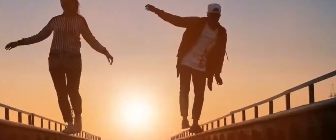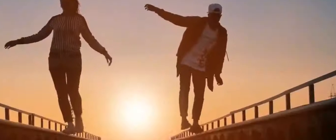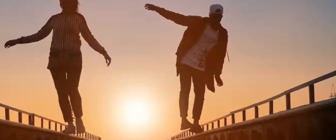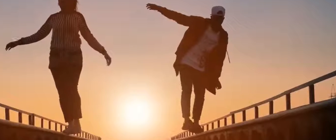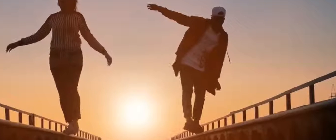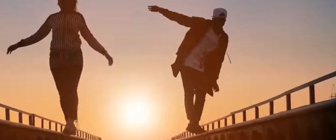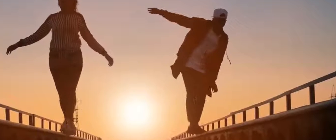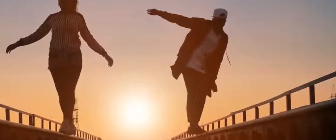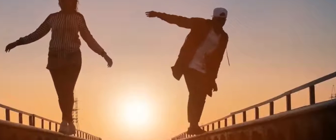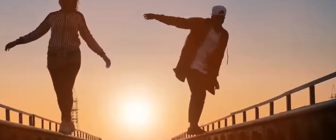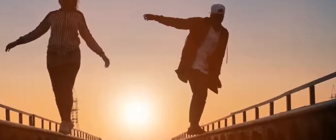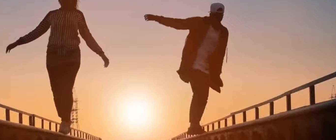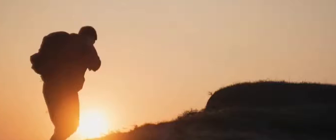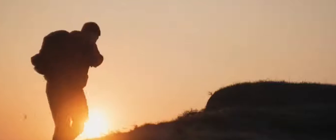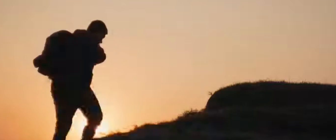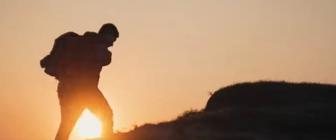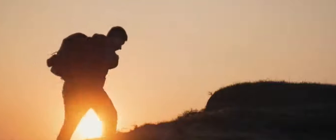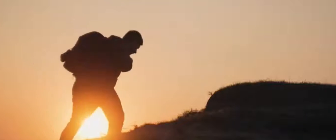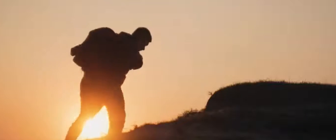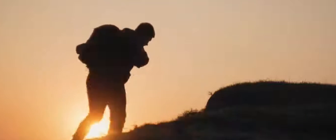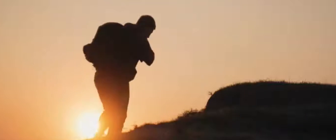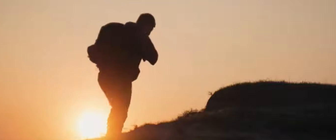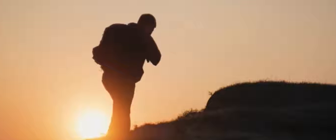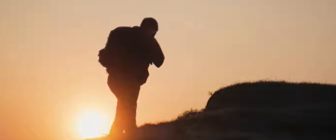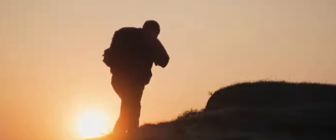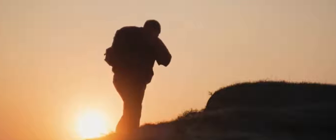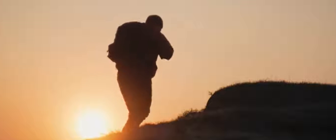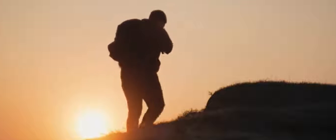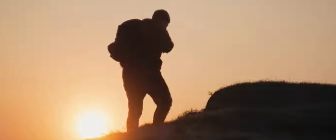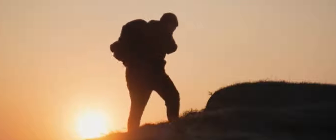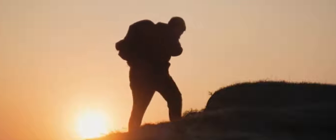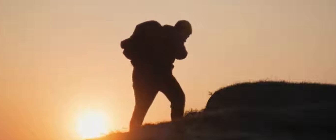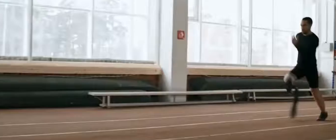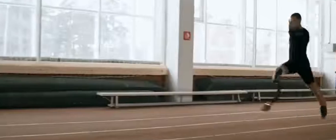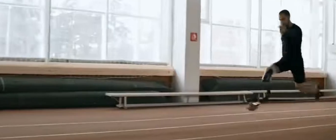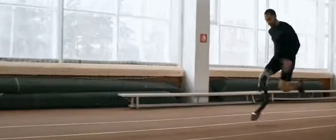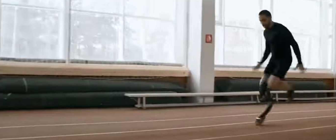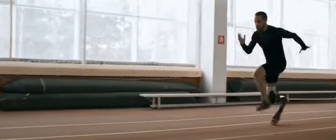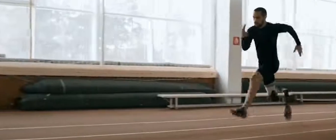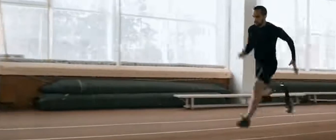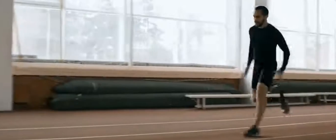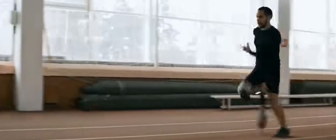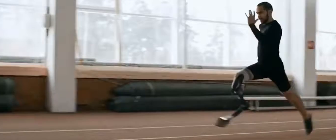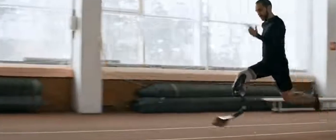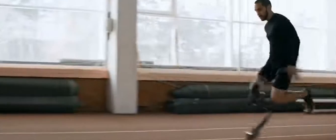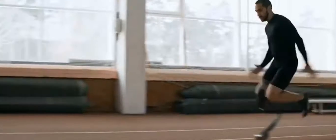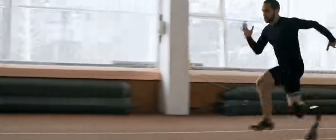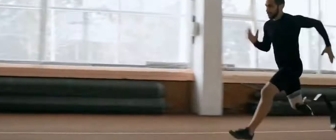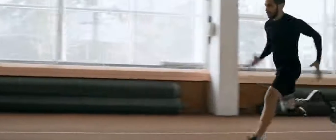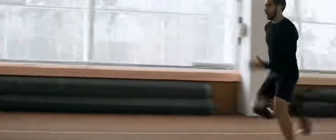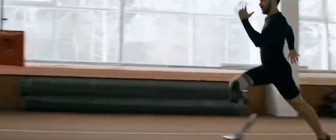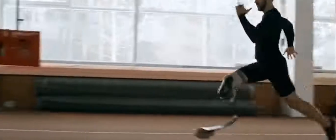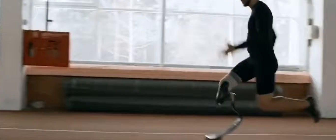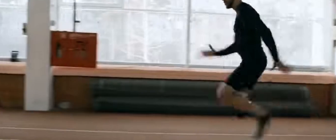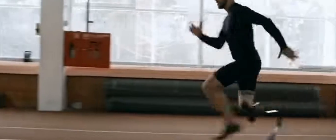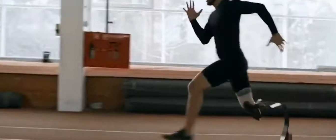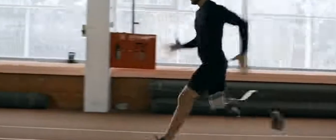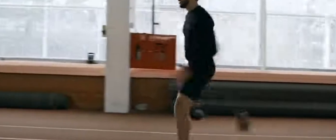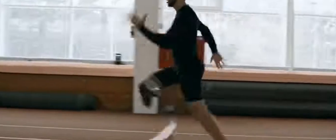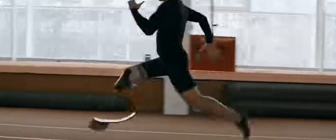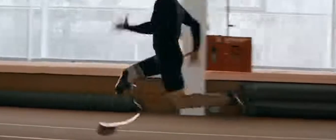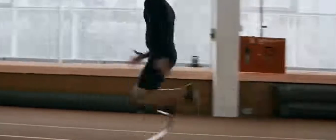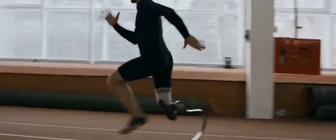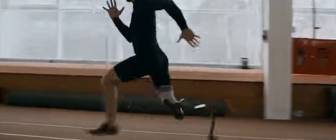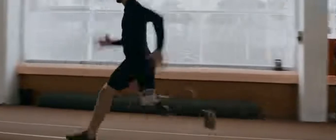faith because we are faith walking forward fearlessly into our future. Join us,